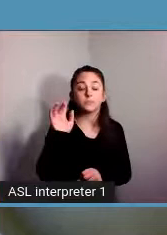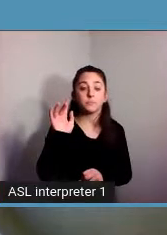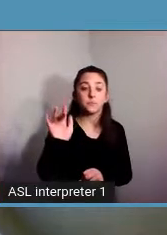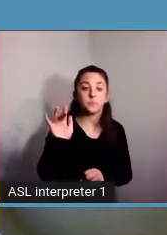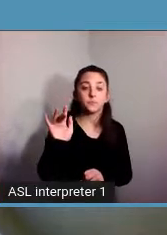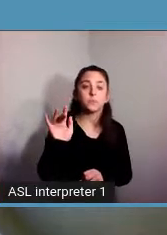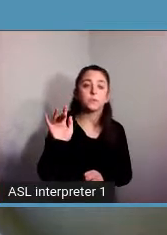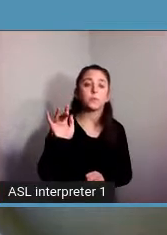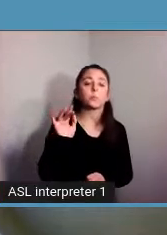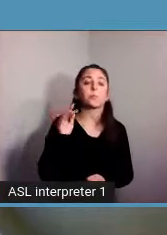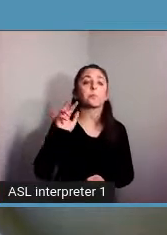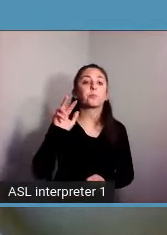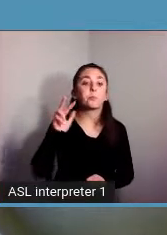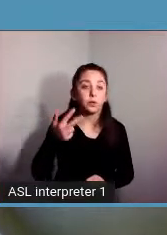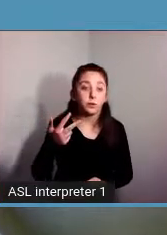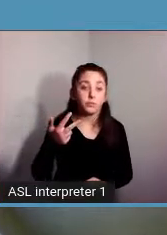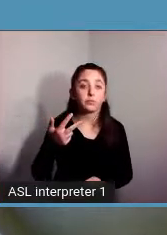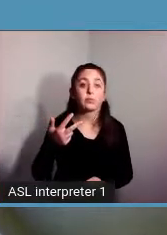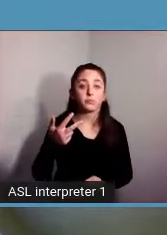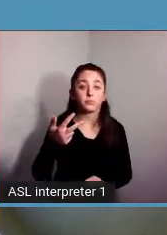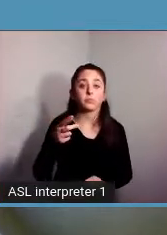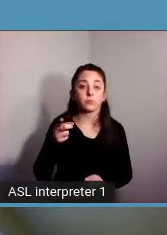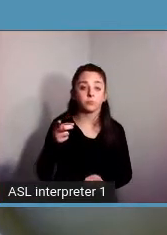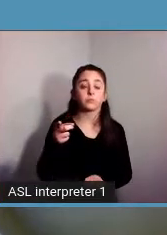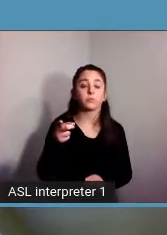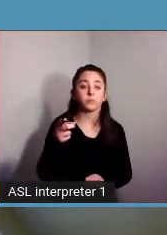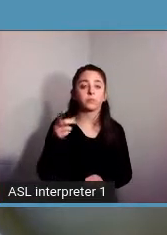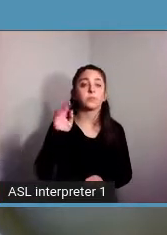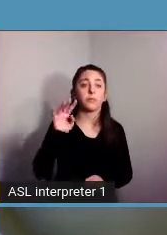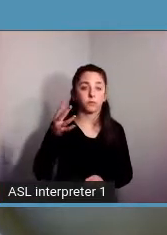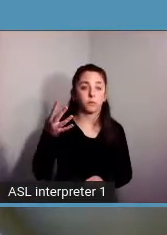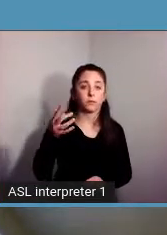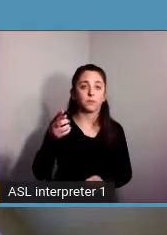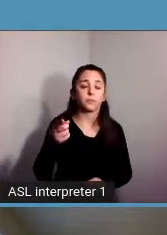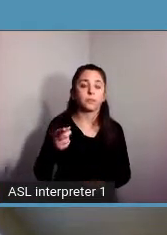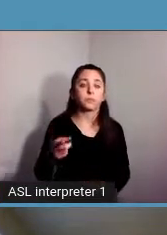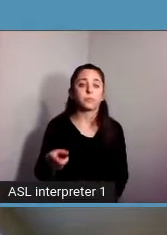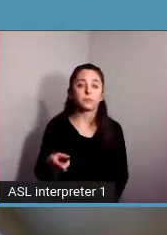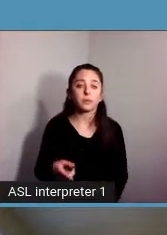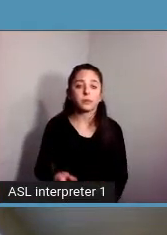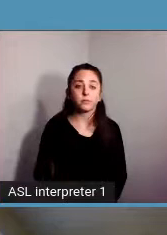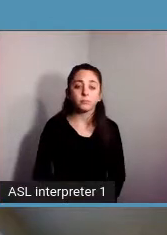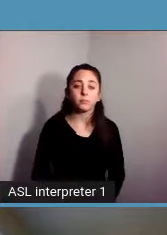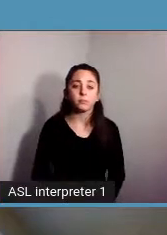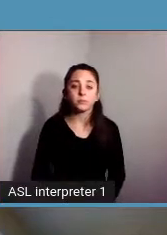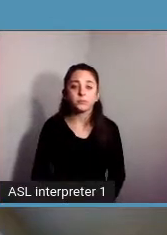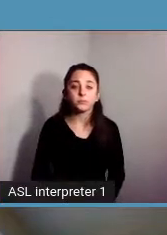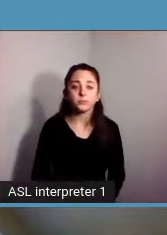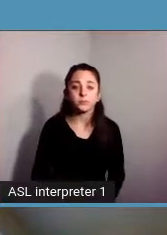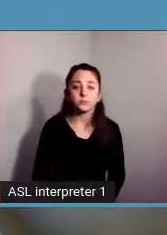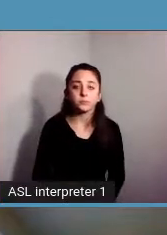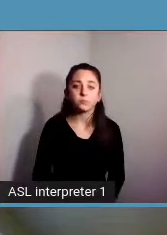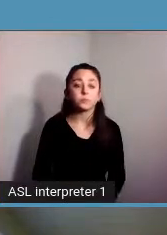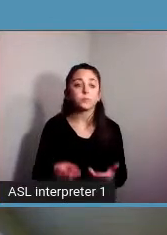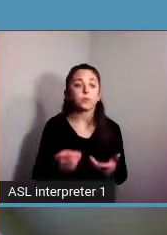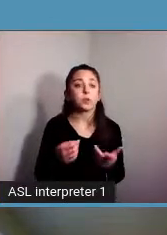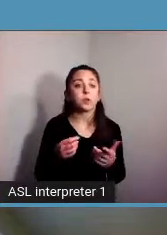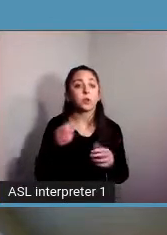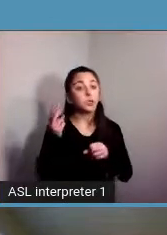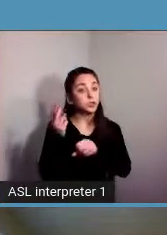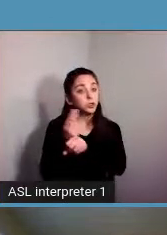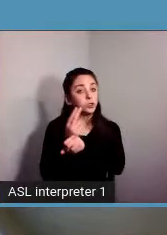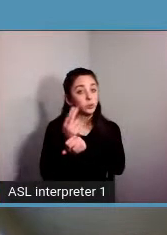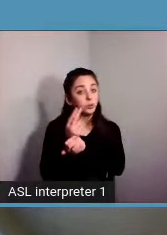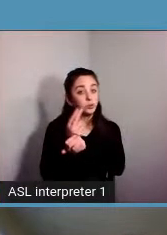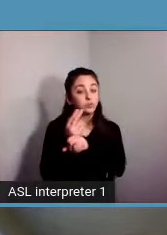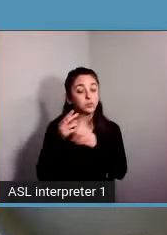and here's the third back, and here's the fourth back. And one of the methods we used to prove this